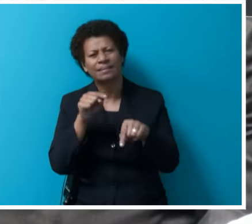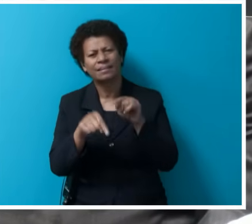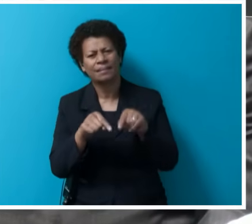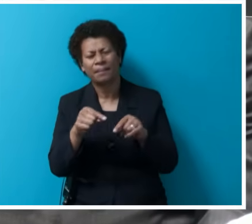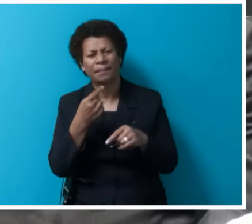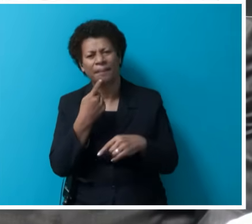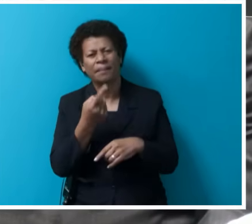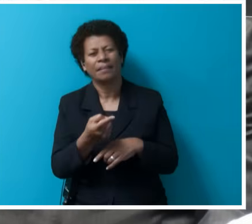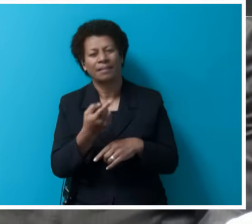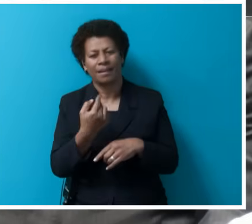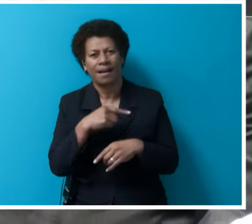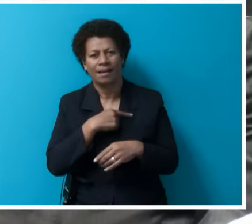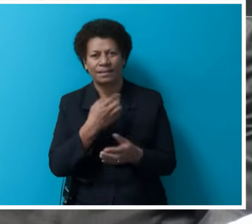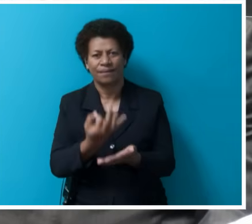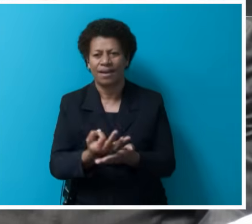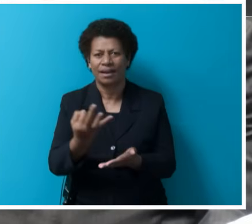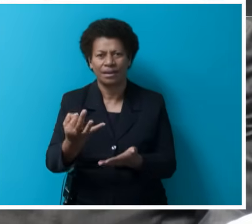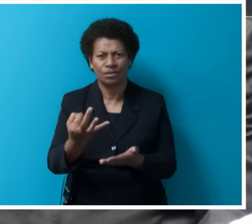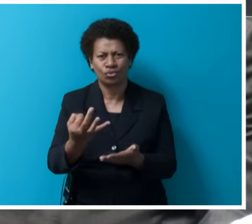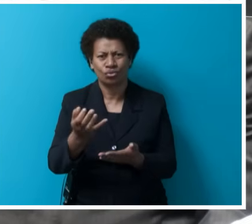Polytech, Head Teachers Association,